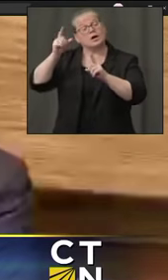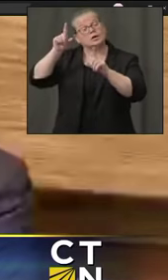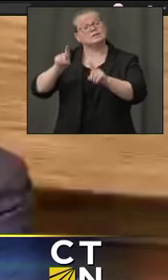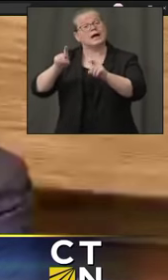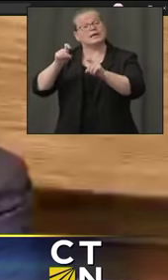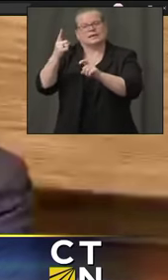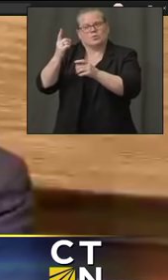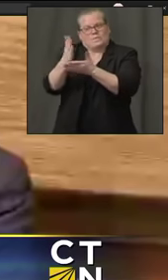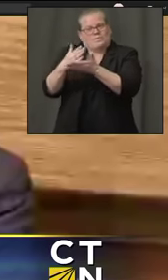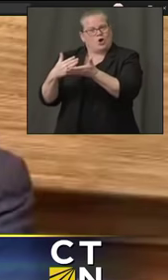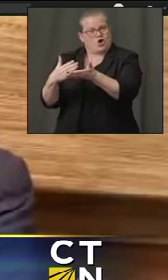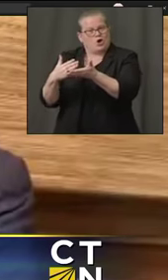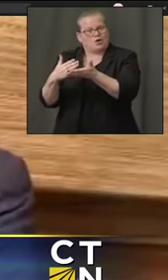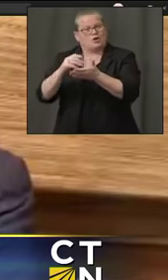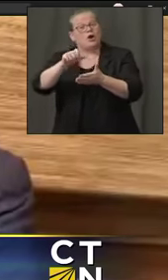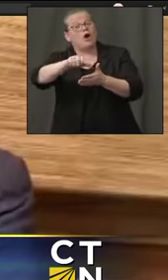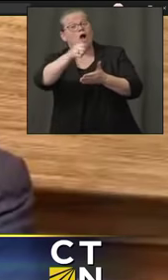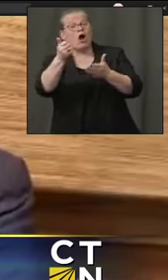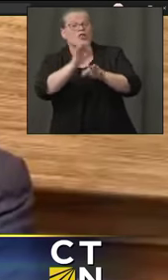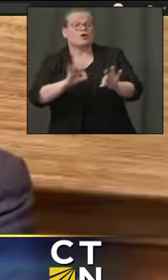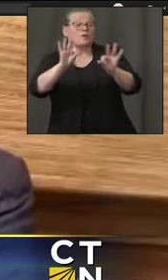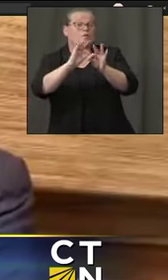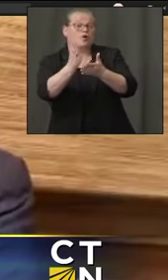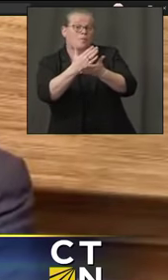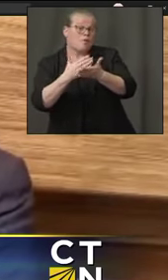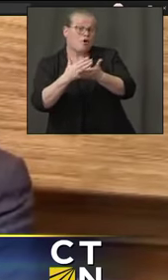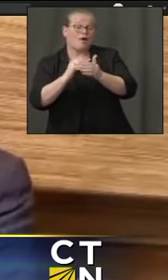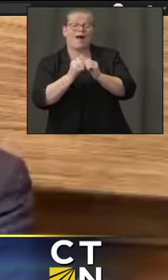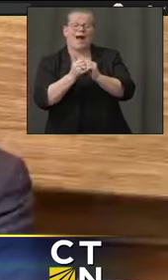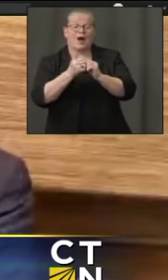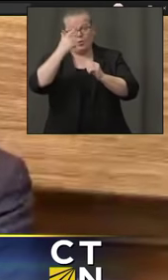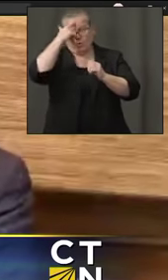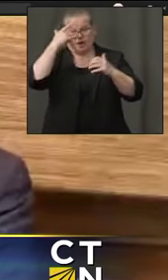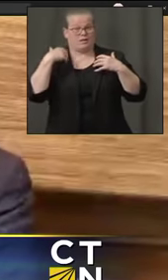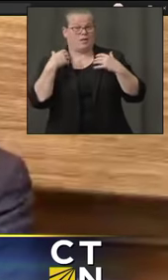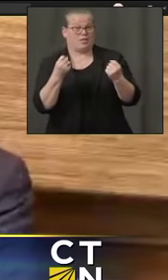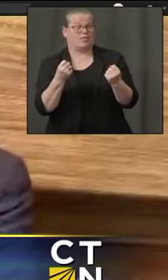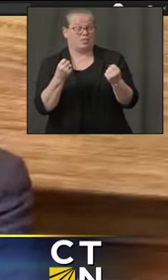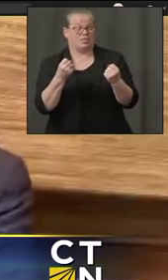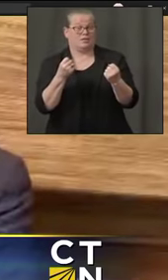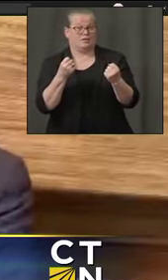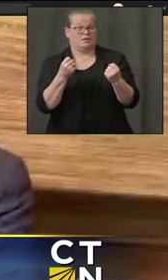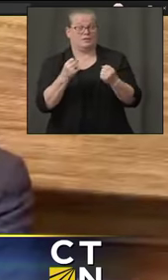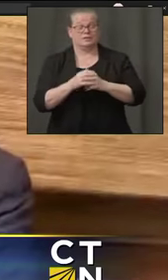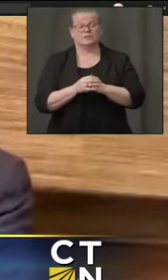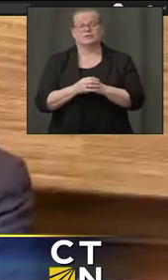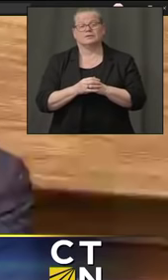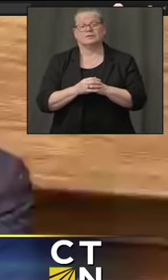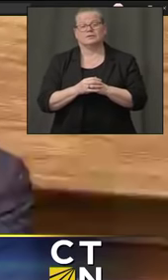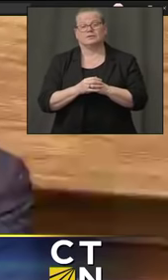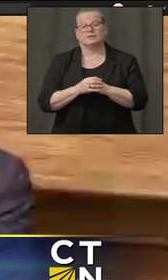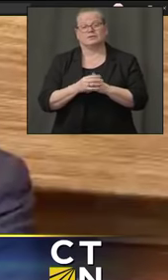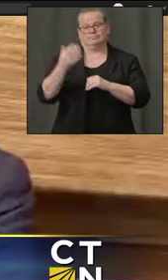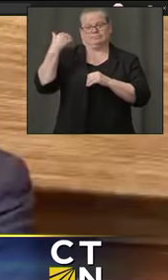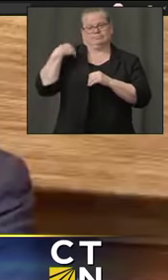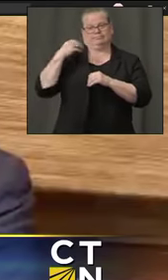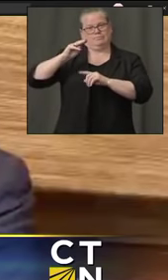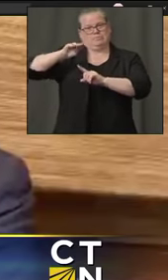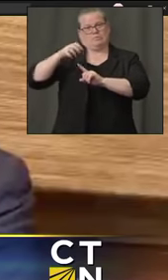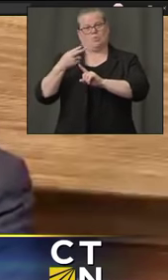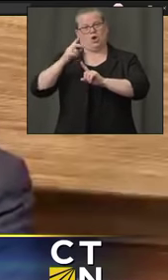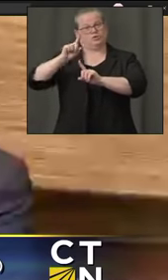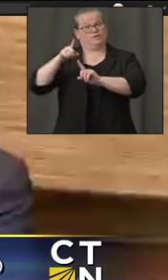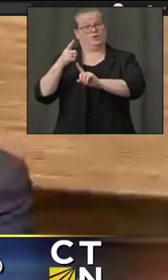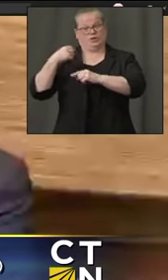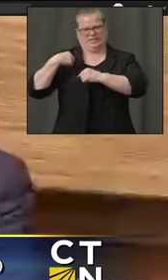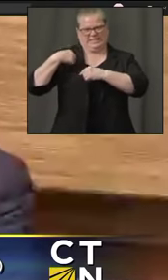working on. Another critical part of our response has been in mental health. Since March 1, this is an important statistic, we've